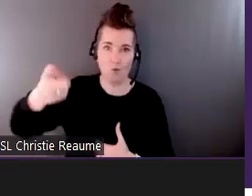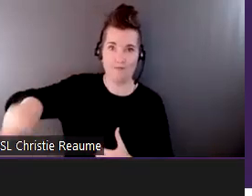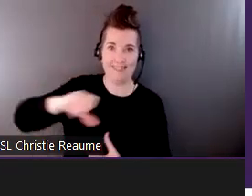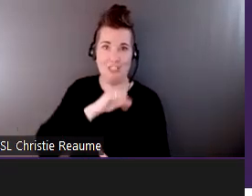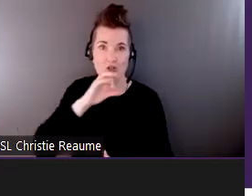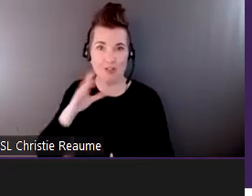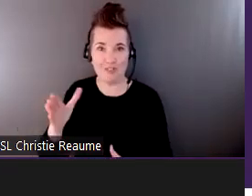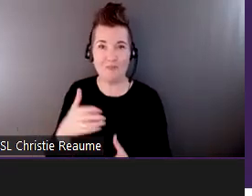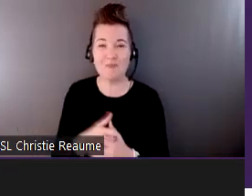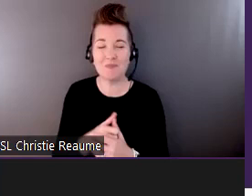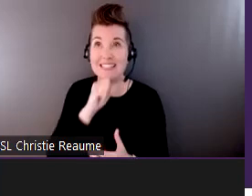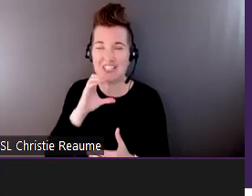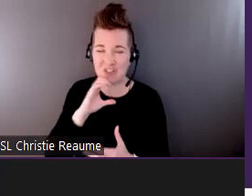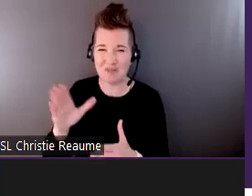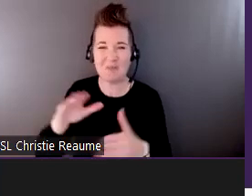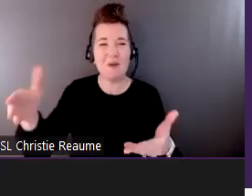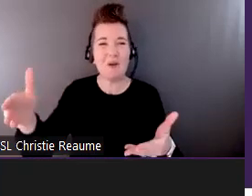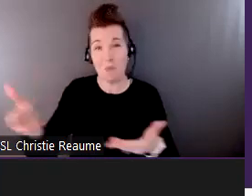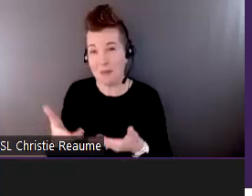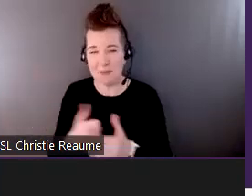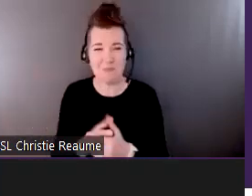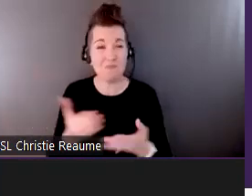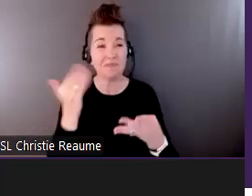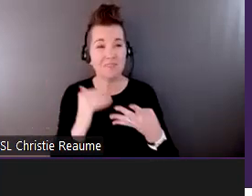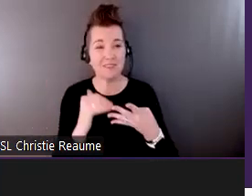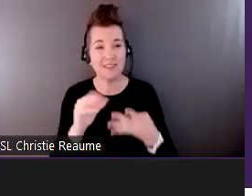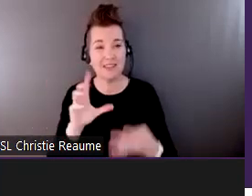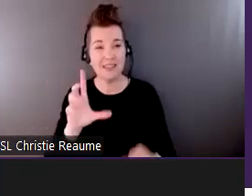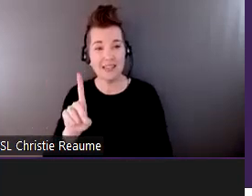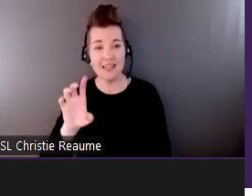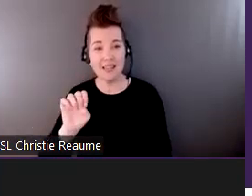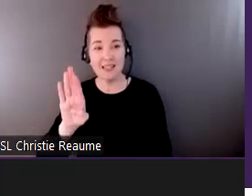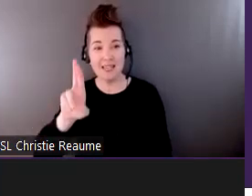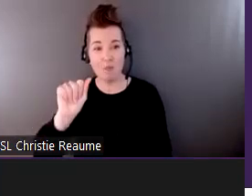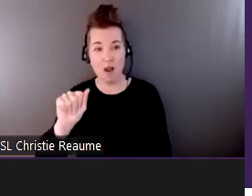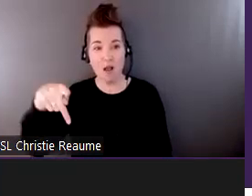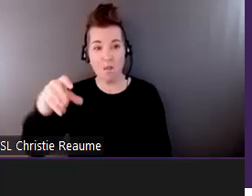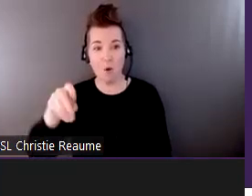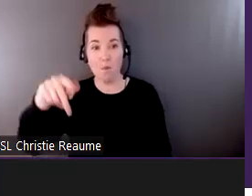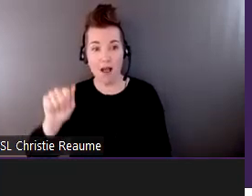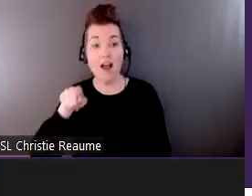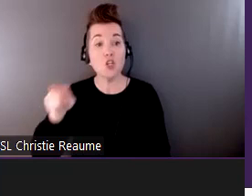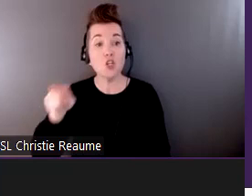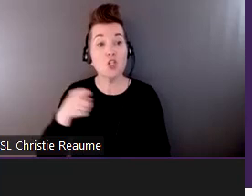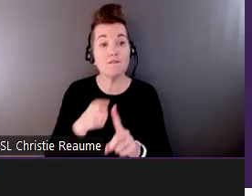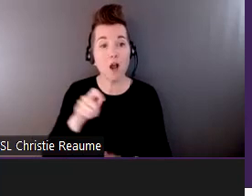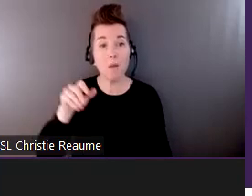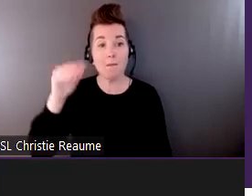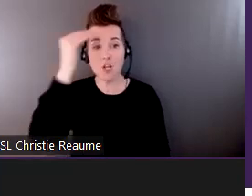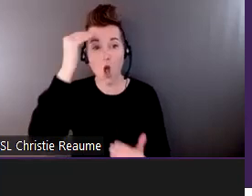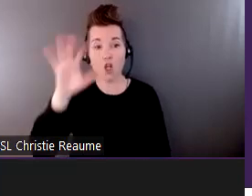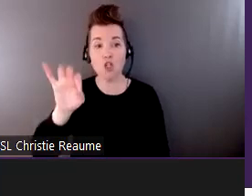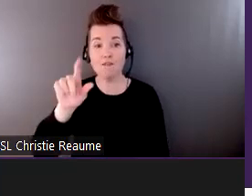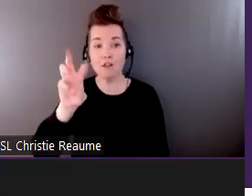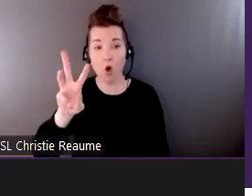and we also have with us Deborah Popa from she is with knowledge flow cyber safety foundation